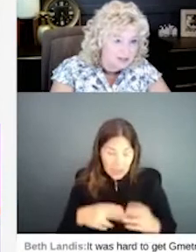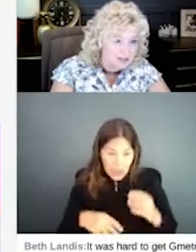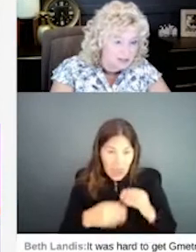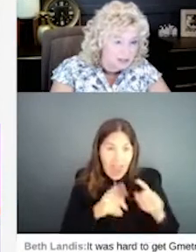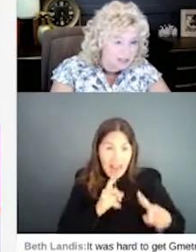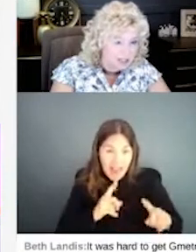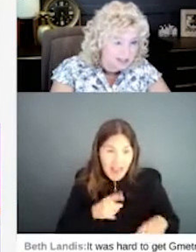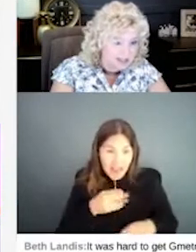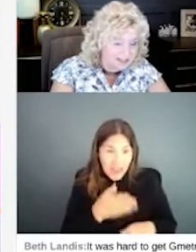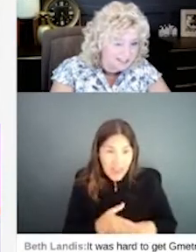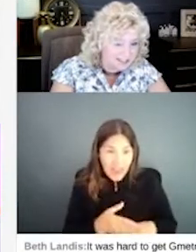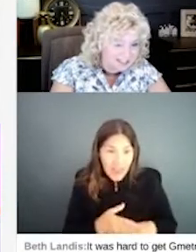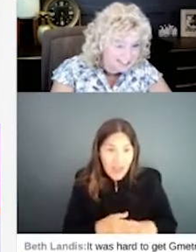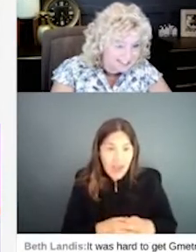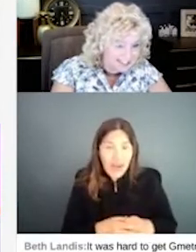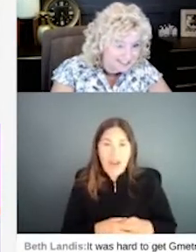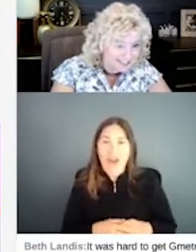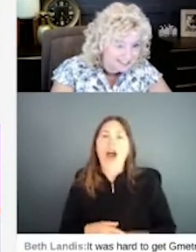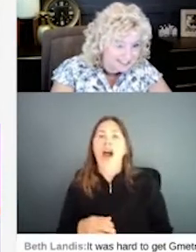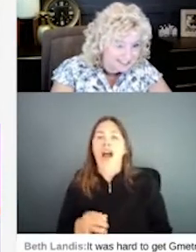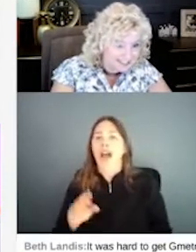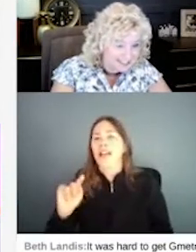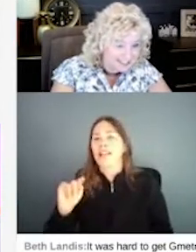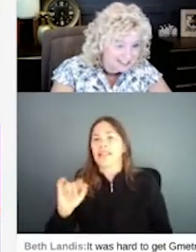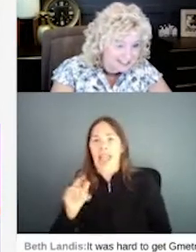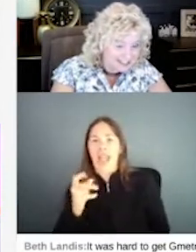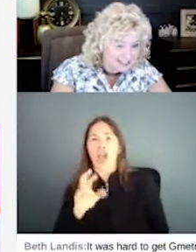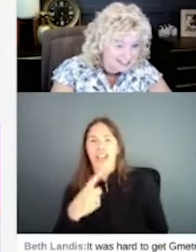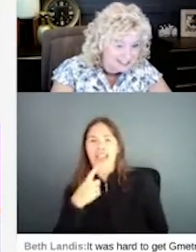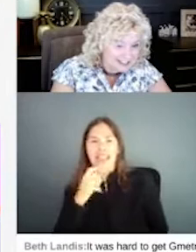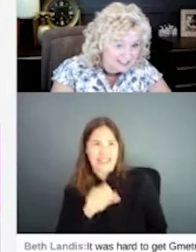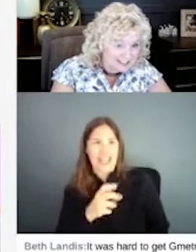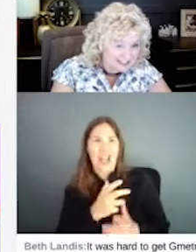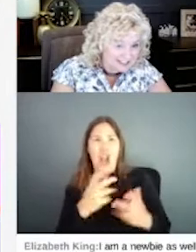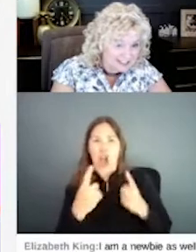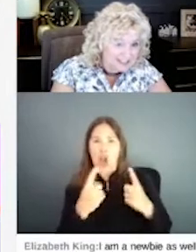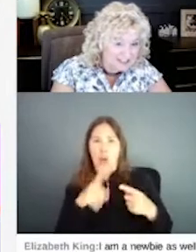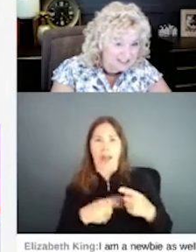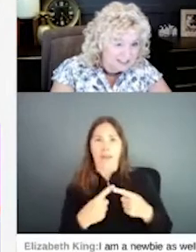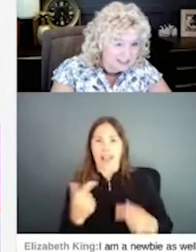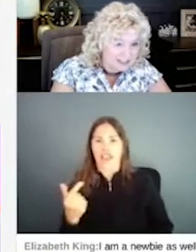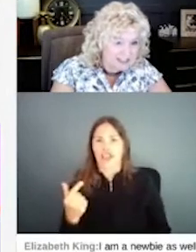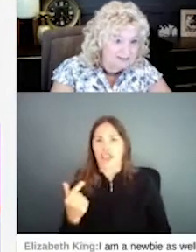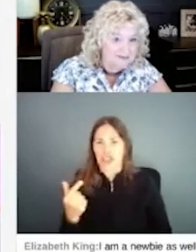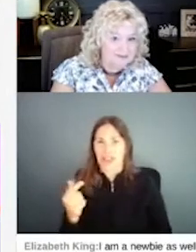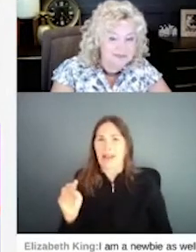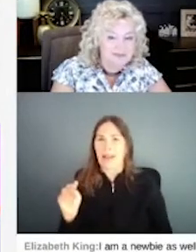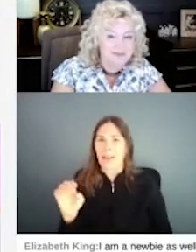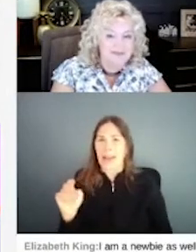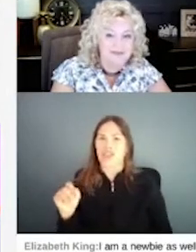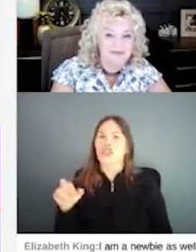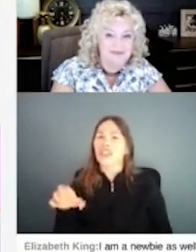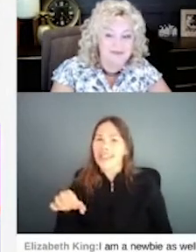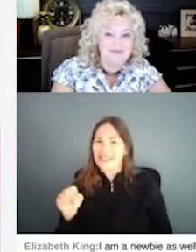some in the chat there. Yeah, it sounds like there's a lot of questions about geometrics, and maybe we need to do a little more